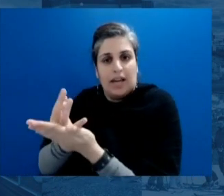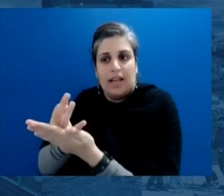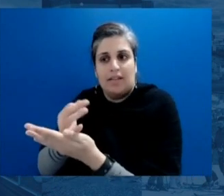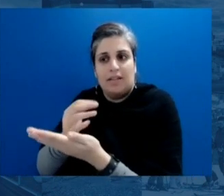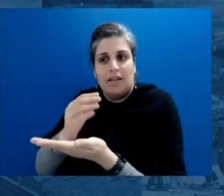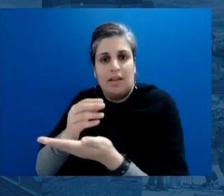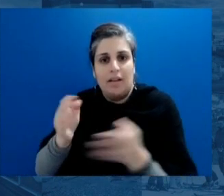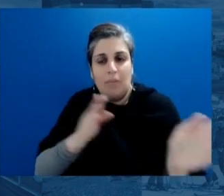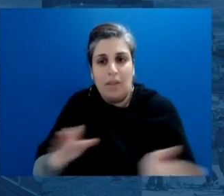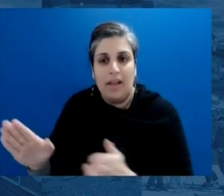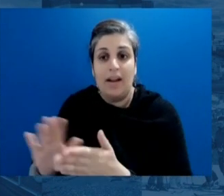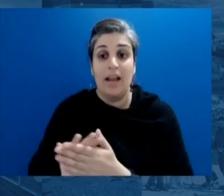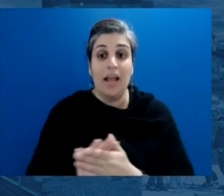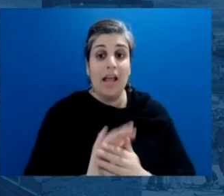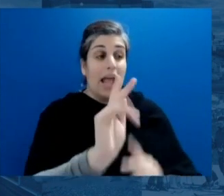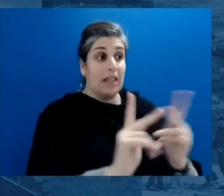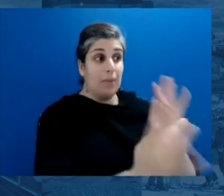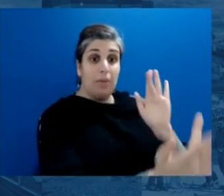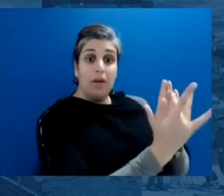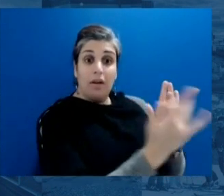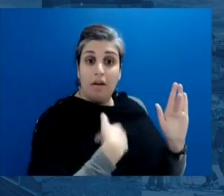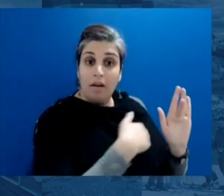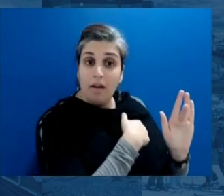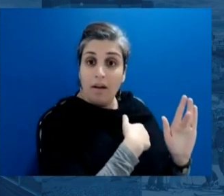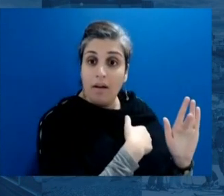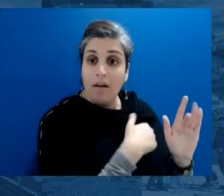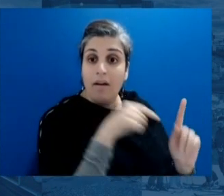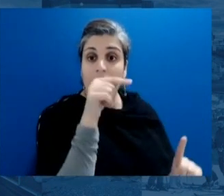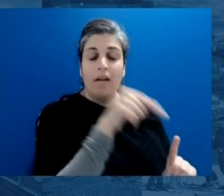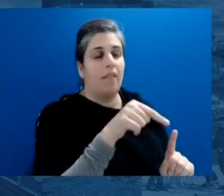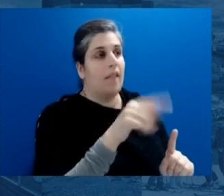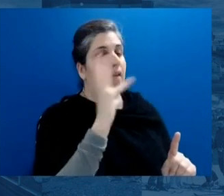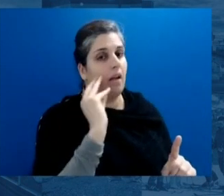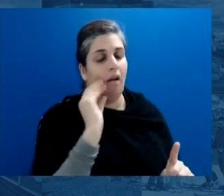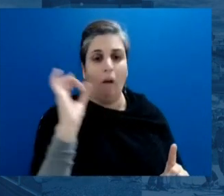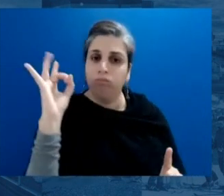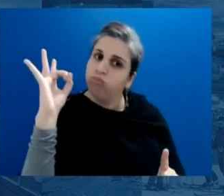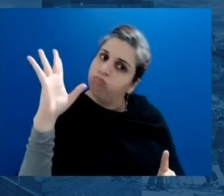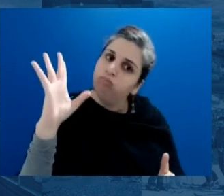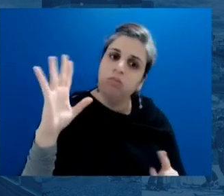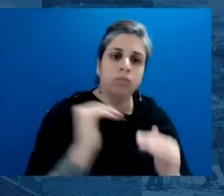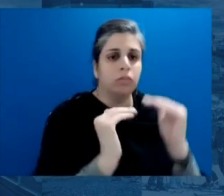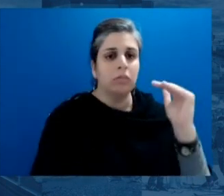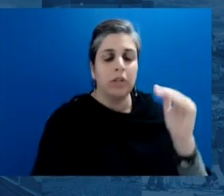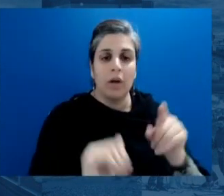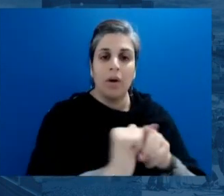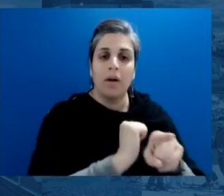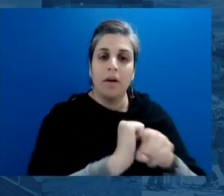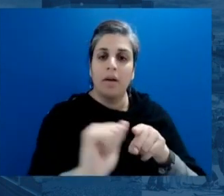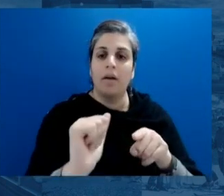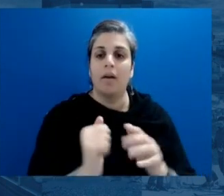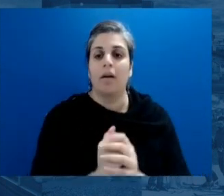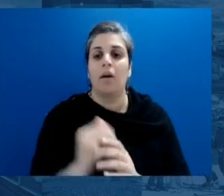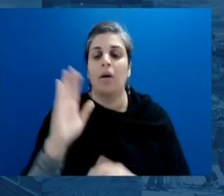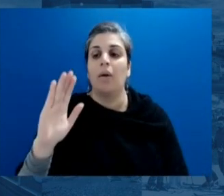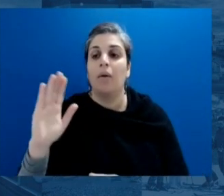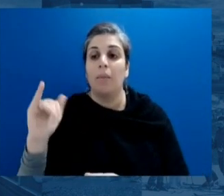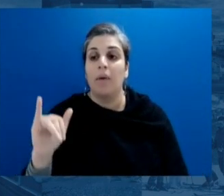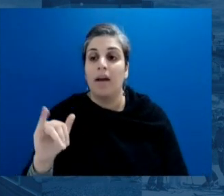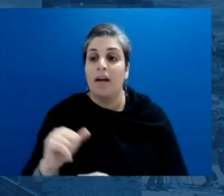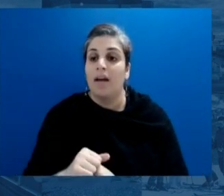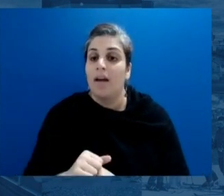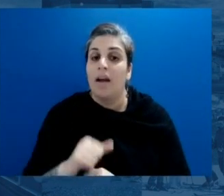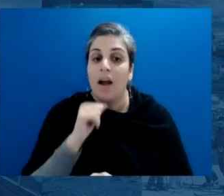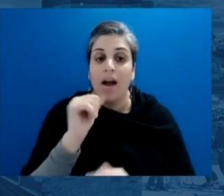Inevitably, the people contacting us for help have been subjected to unfair, abusive, and deceptive practices by unethical and predatory